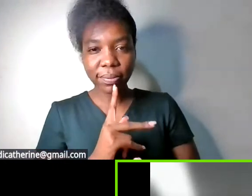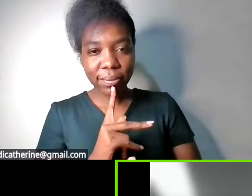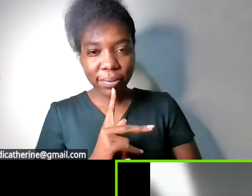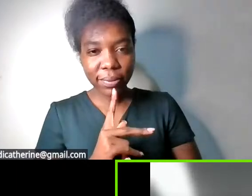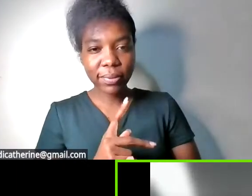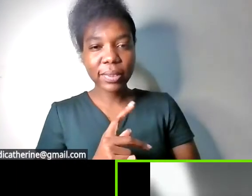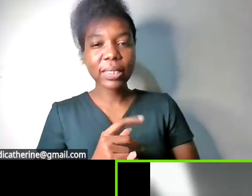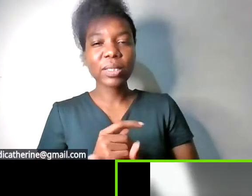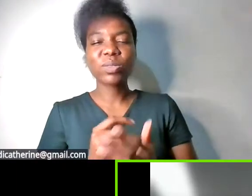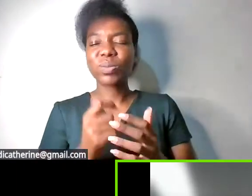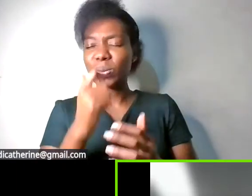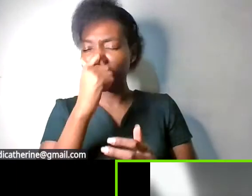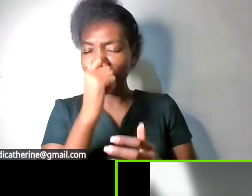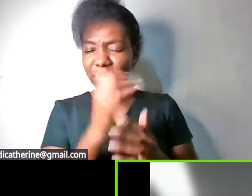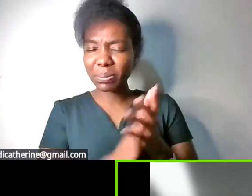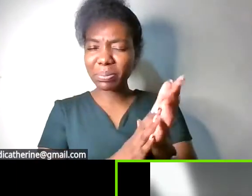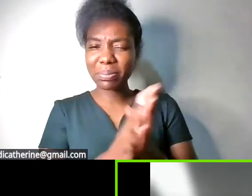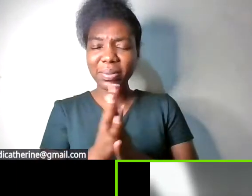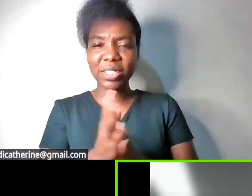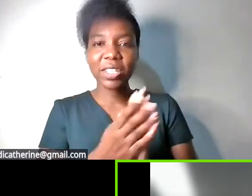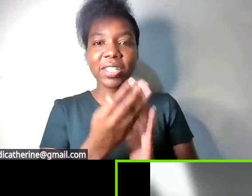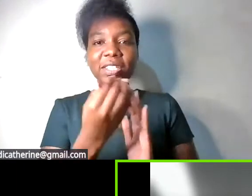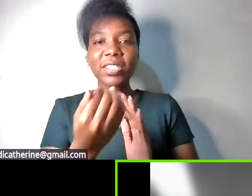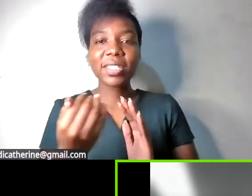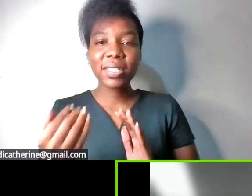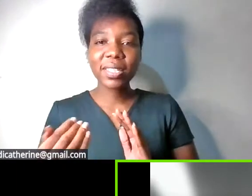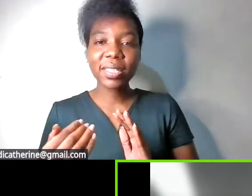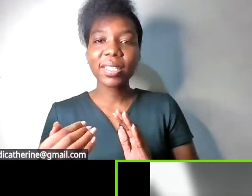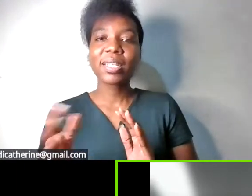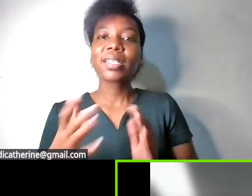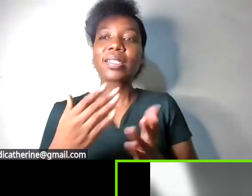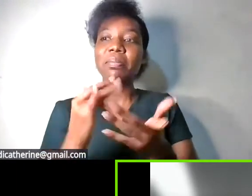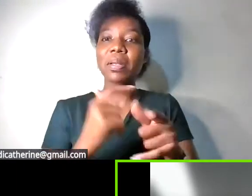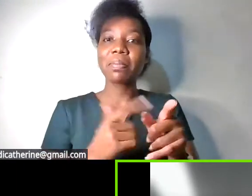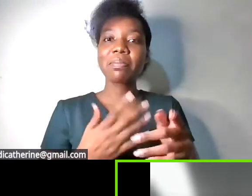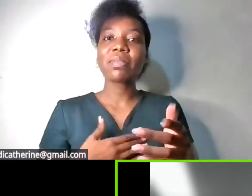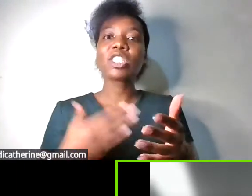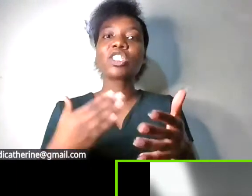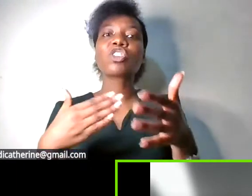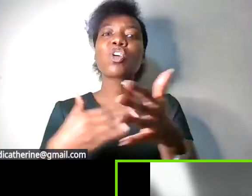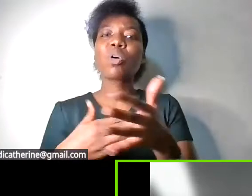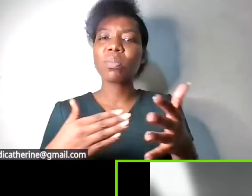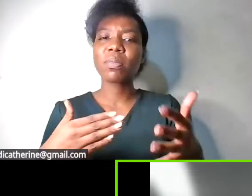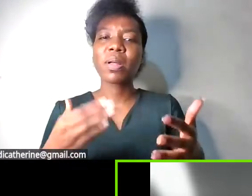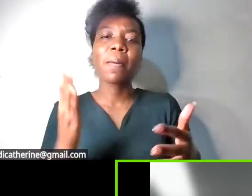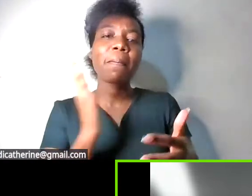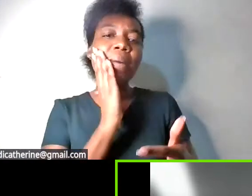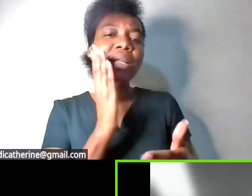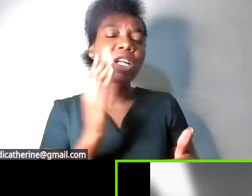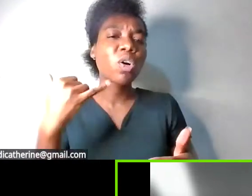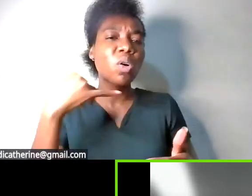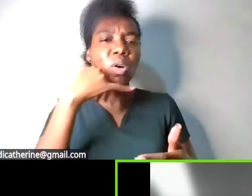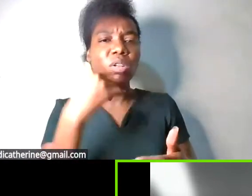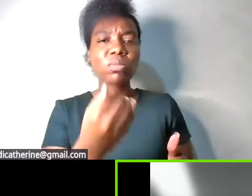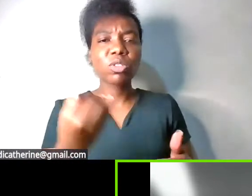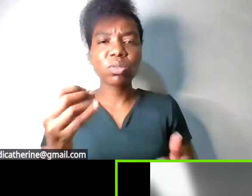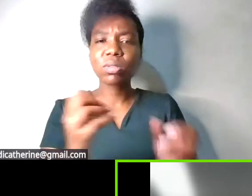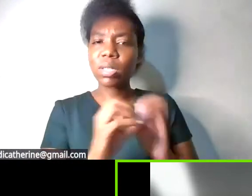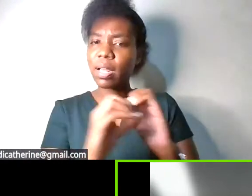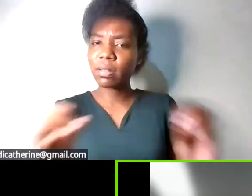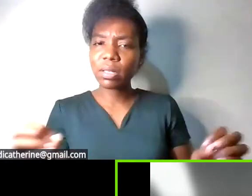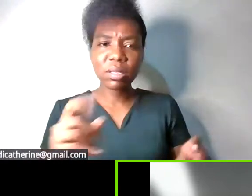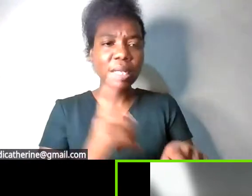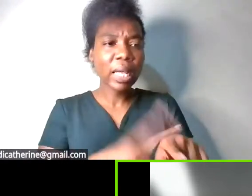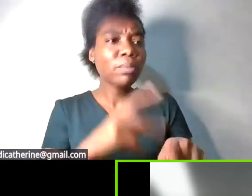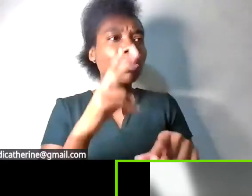their children. I have to stop a mother, stop calling her daughter at 2 o'clock in the morning,